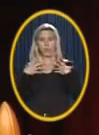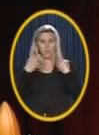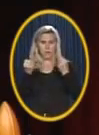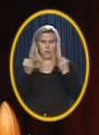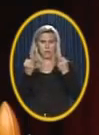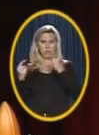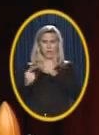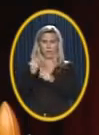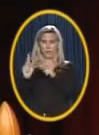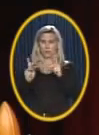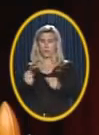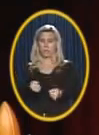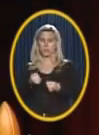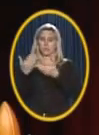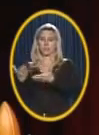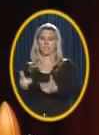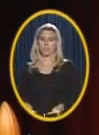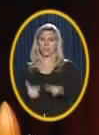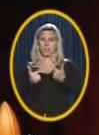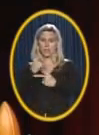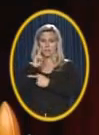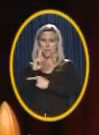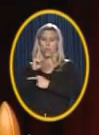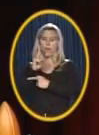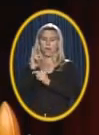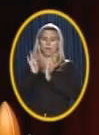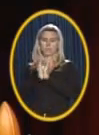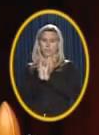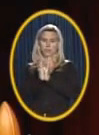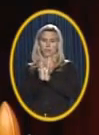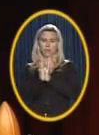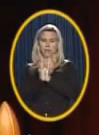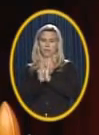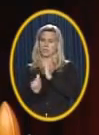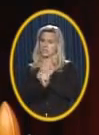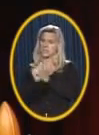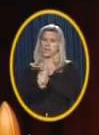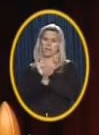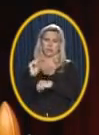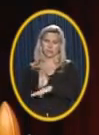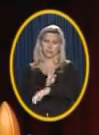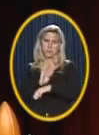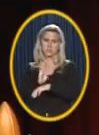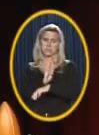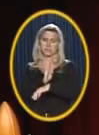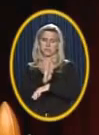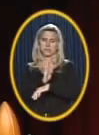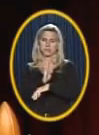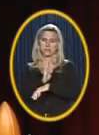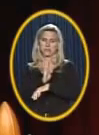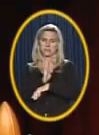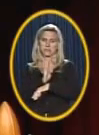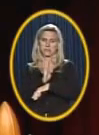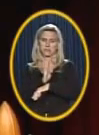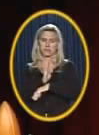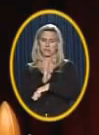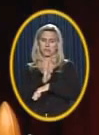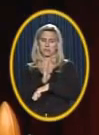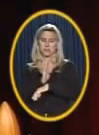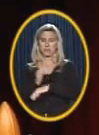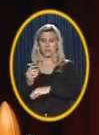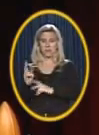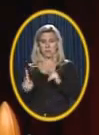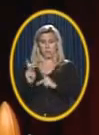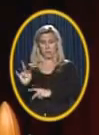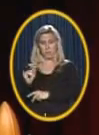First people to give their lives for the space shuttle. It is a dangerous business. And those of us that have